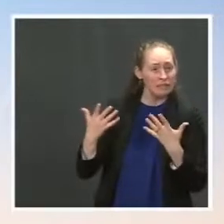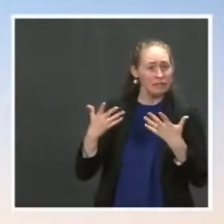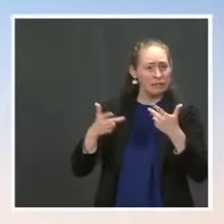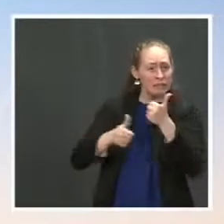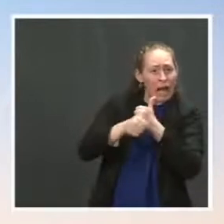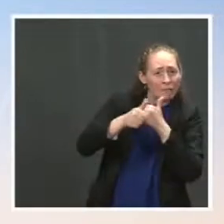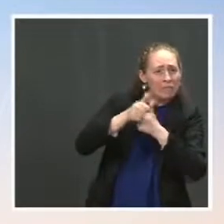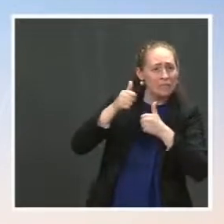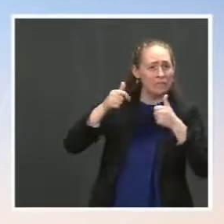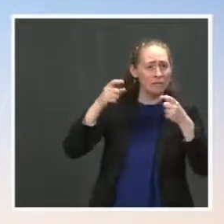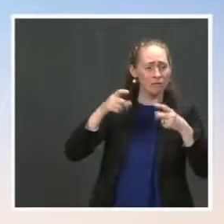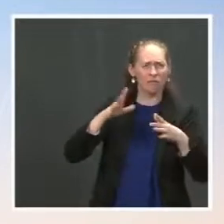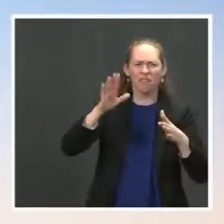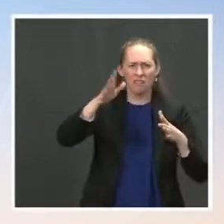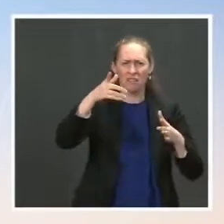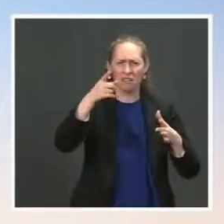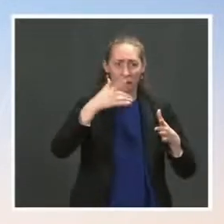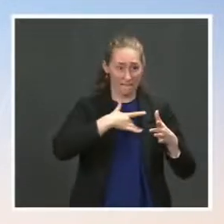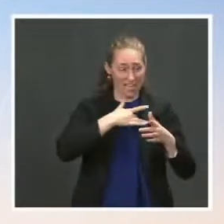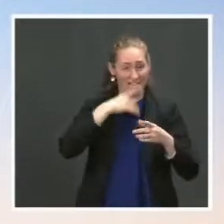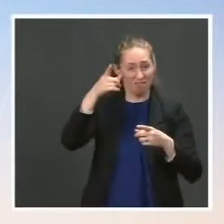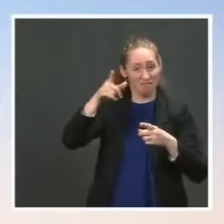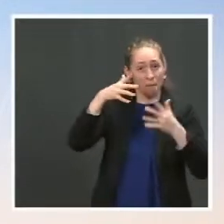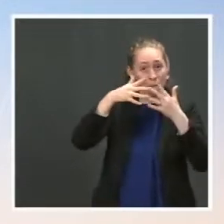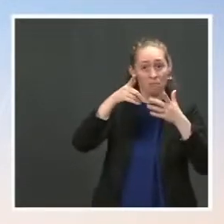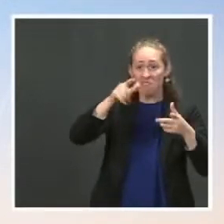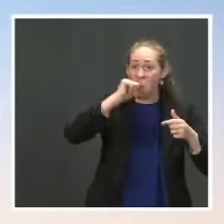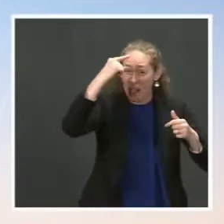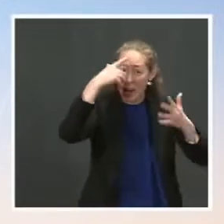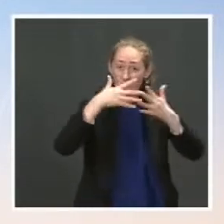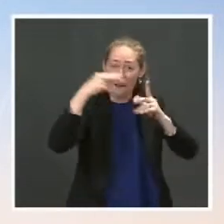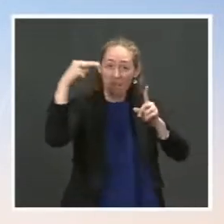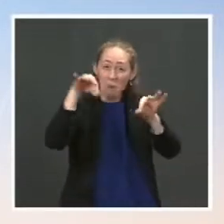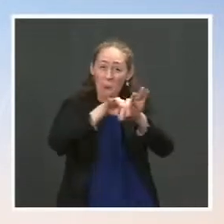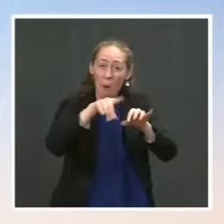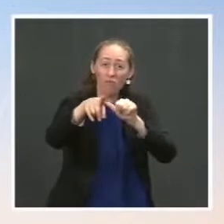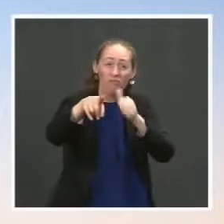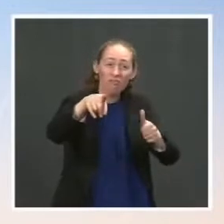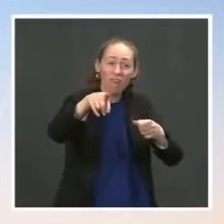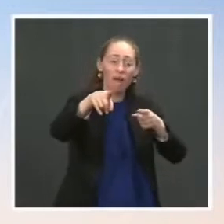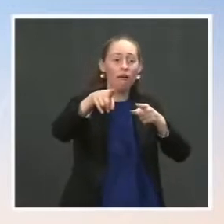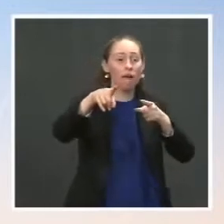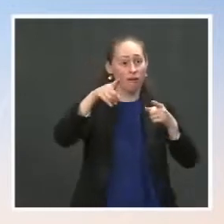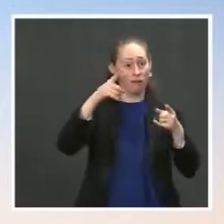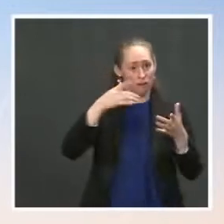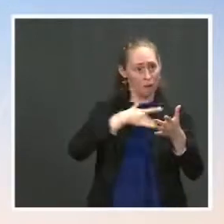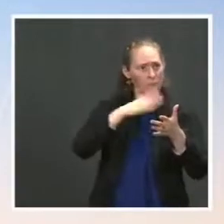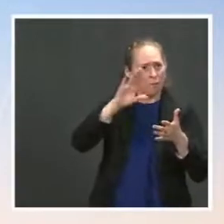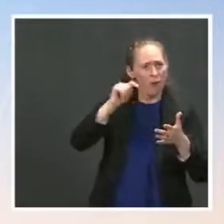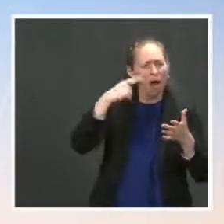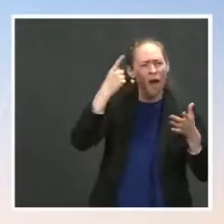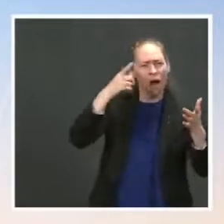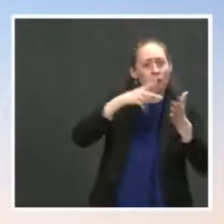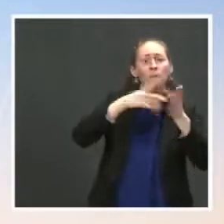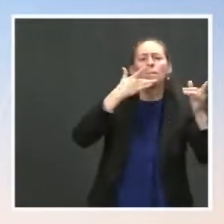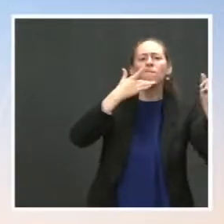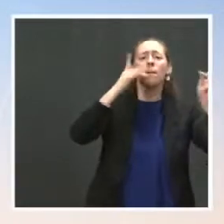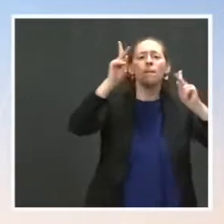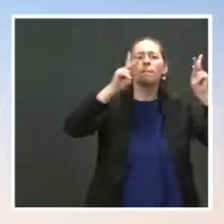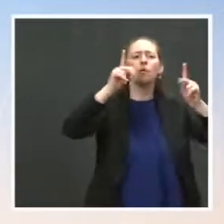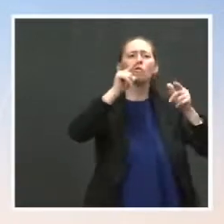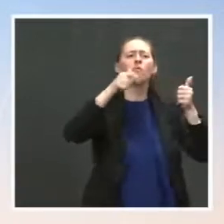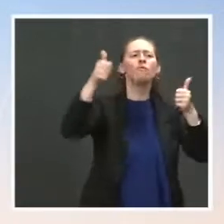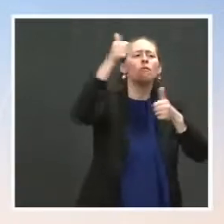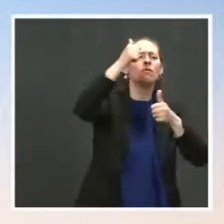the American people's view is important as it relates to what elected officials do on the Hill? Sure, but don't polls change a lot, whereas the elected officials are elected